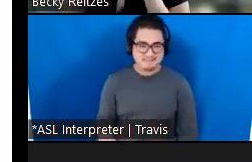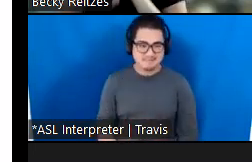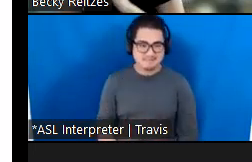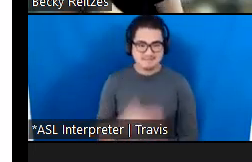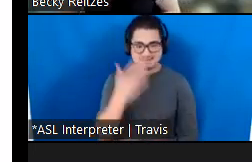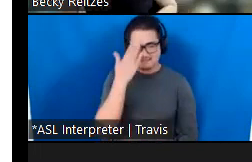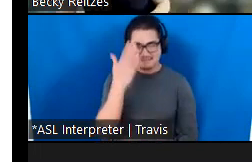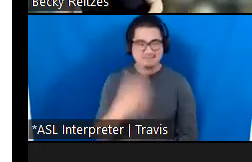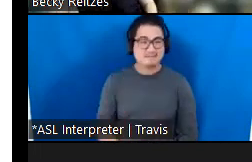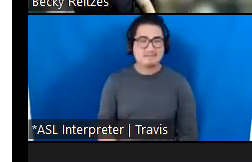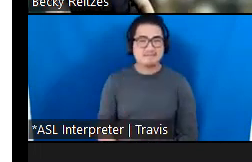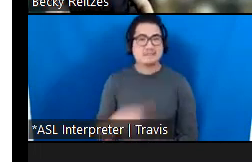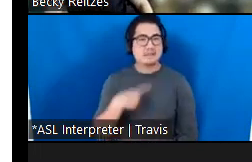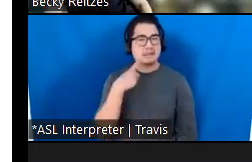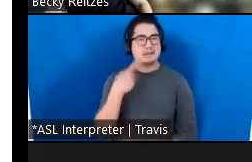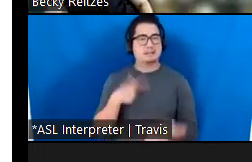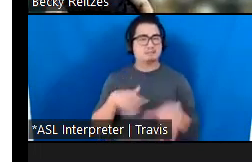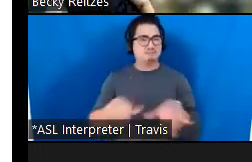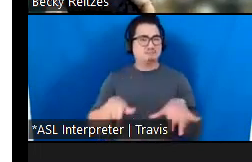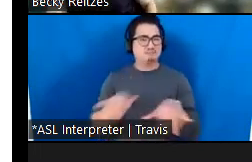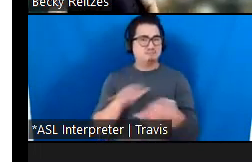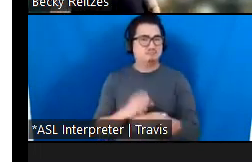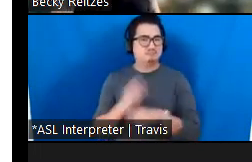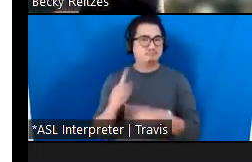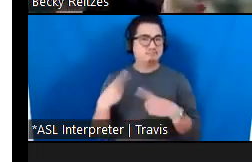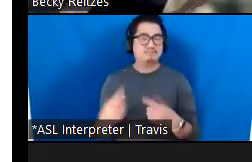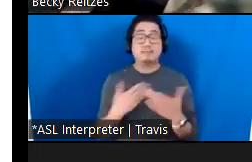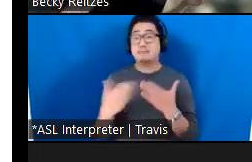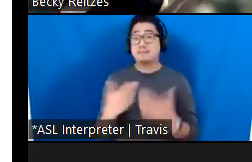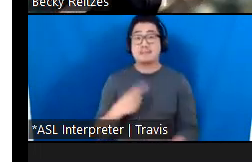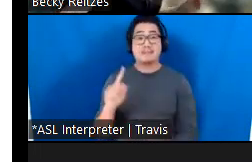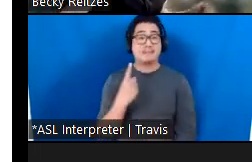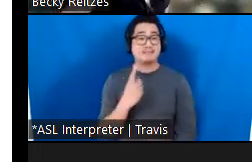think I know this by now. All right, well, that was my first lovely picture.